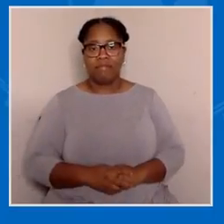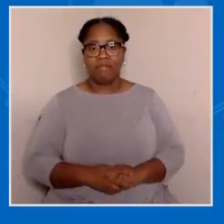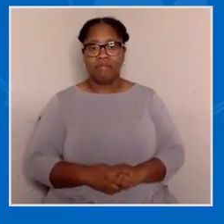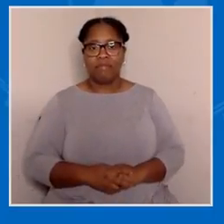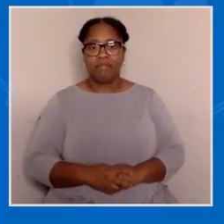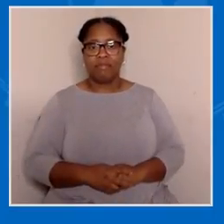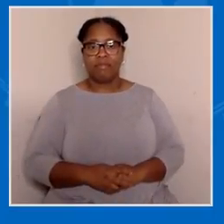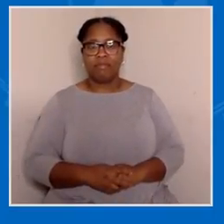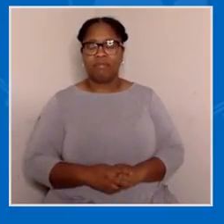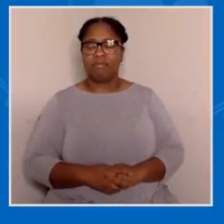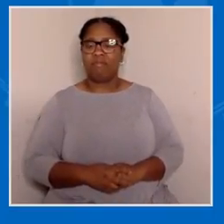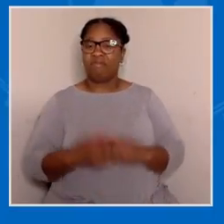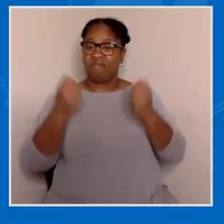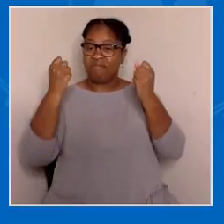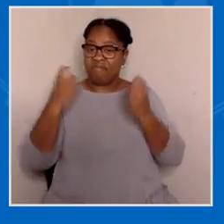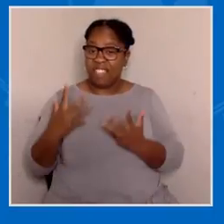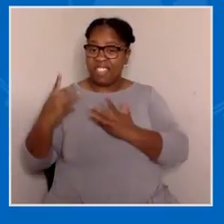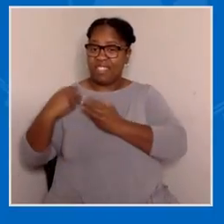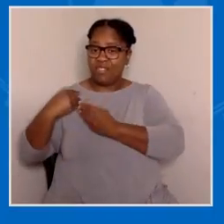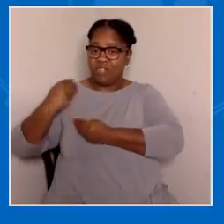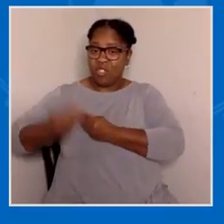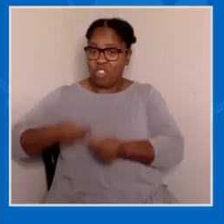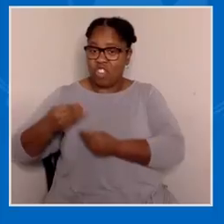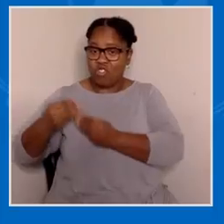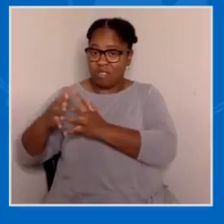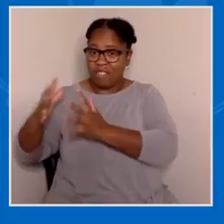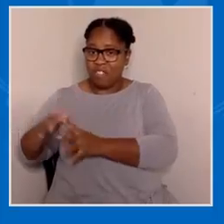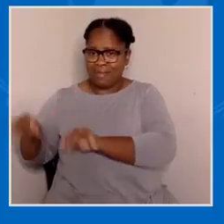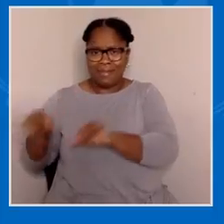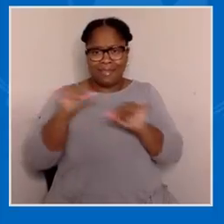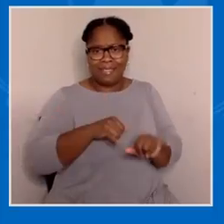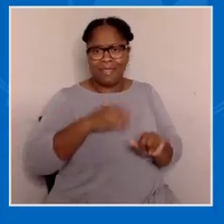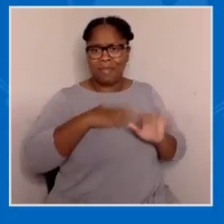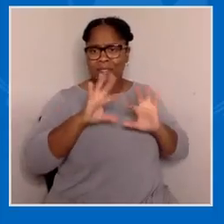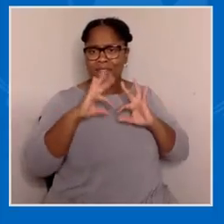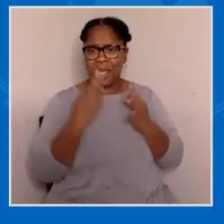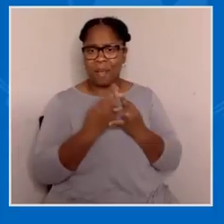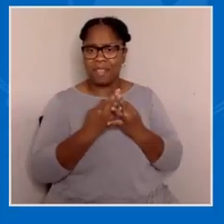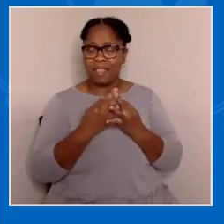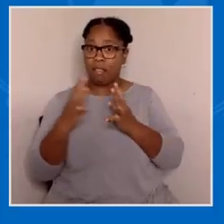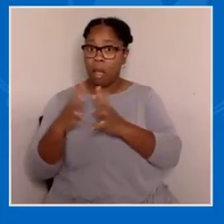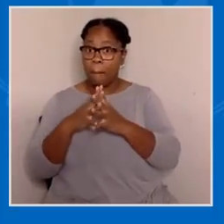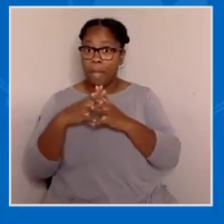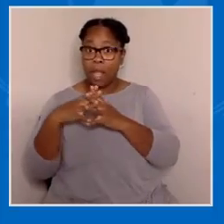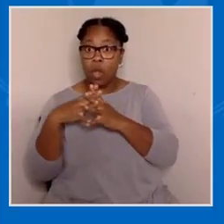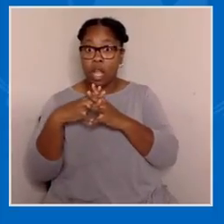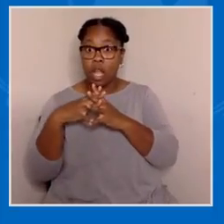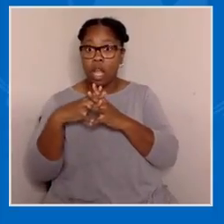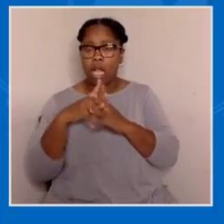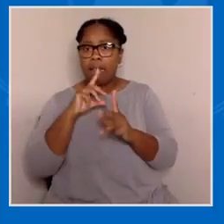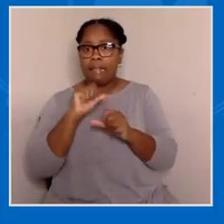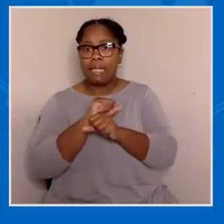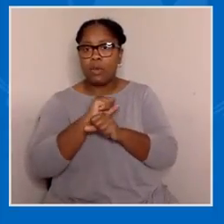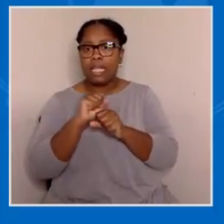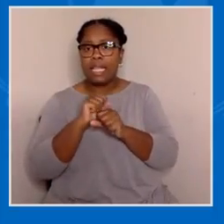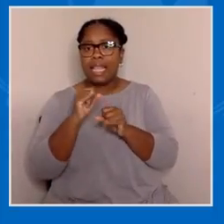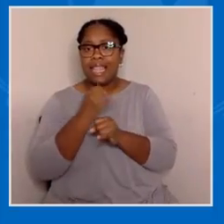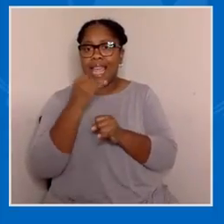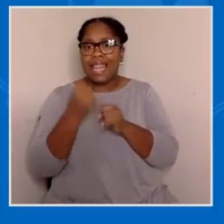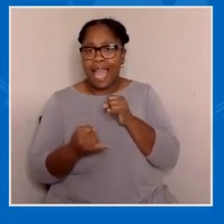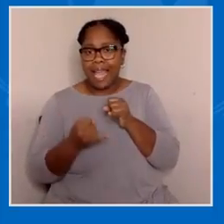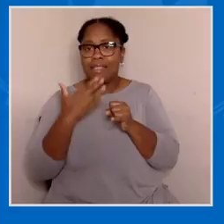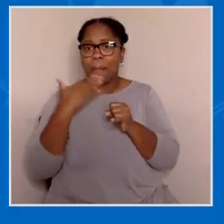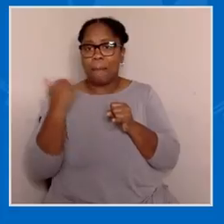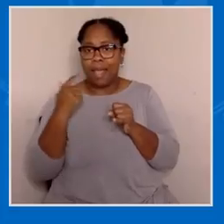many generations of Americans, America has literally been the last best hope on earth.